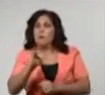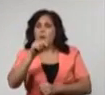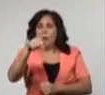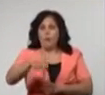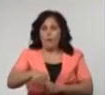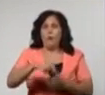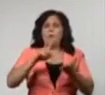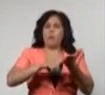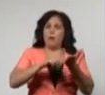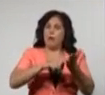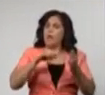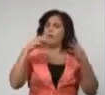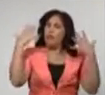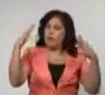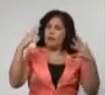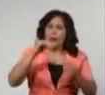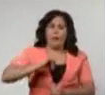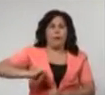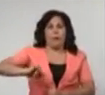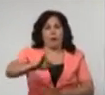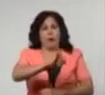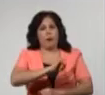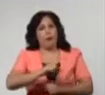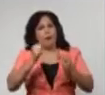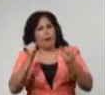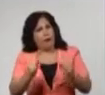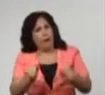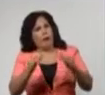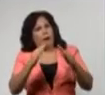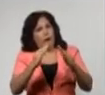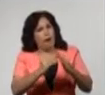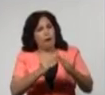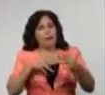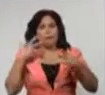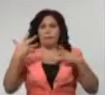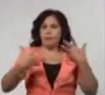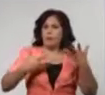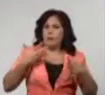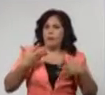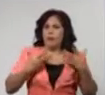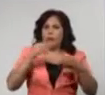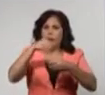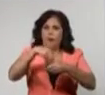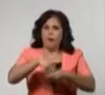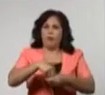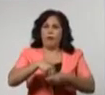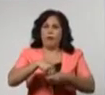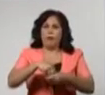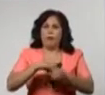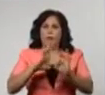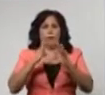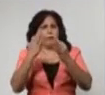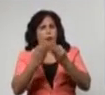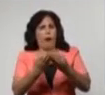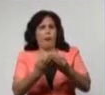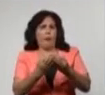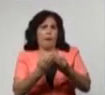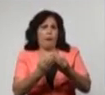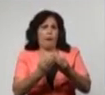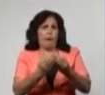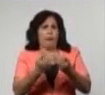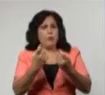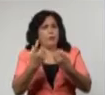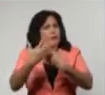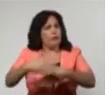home, celebrate with their family, and maybe with a close friend who lives nearby, but